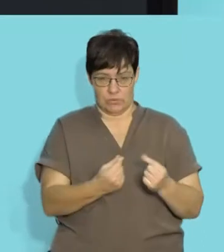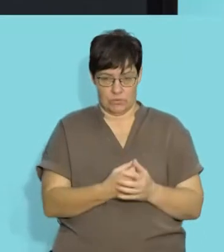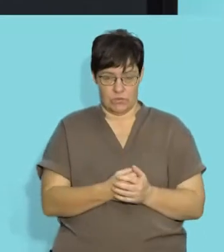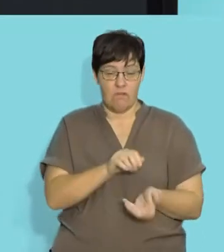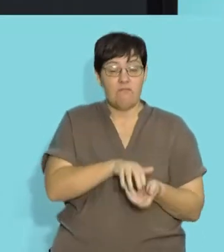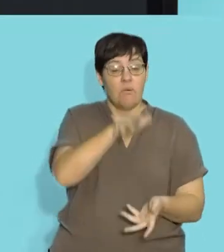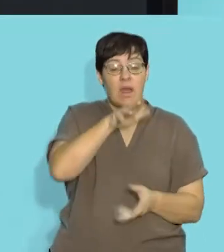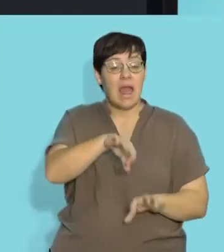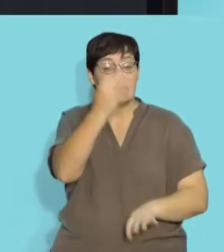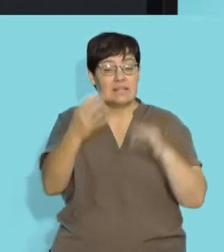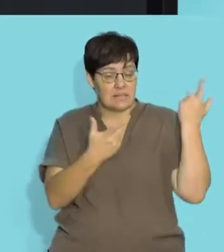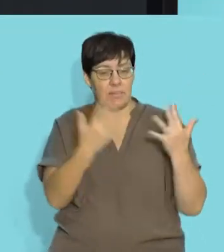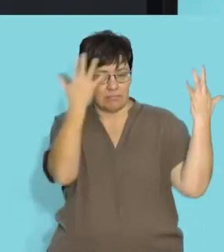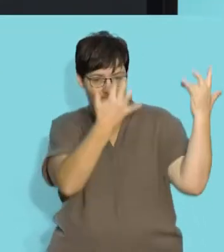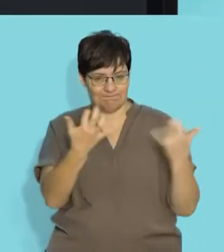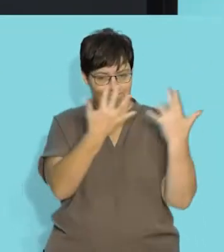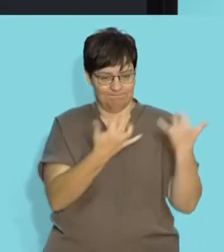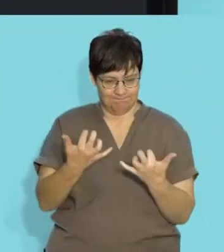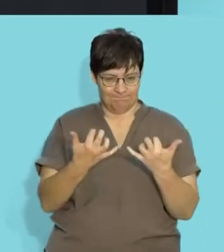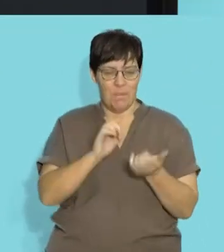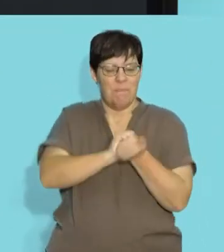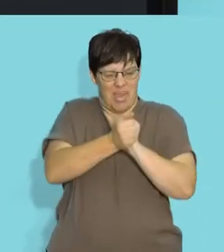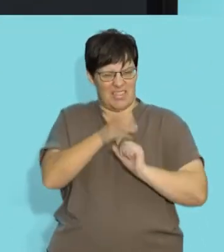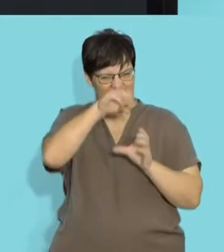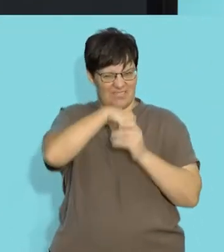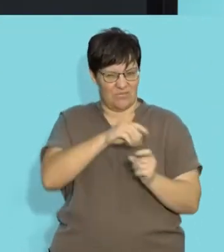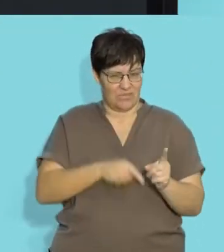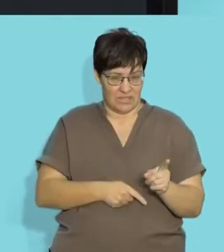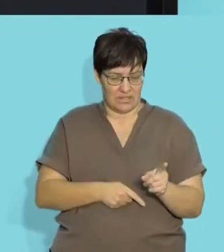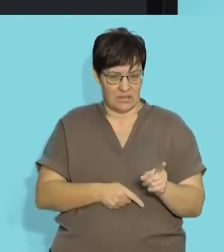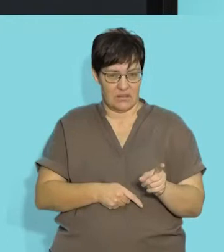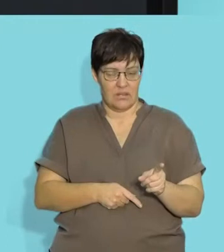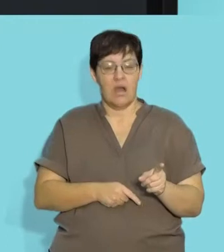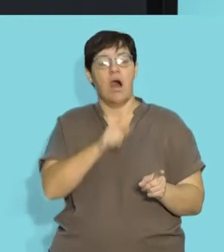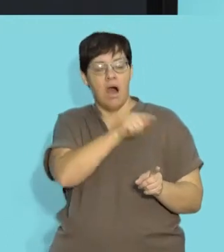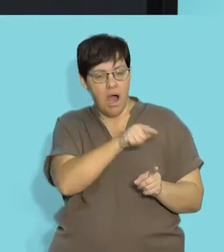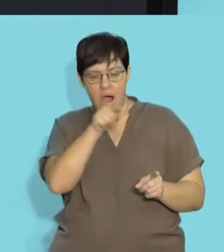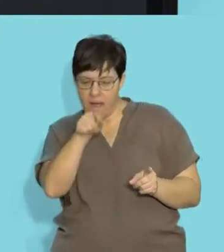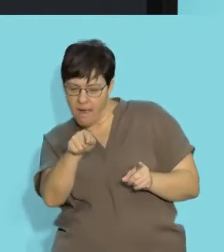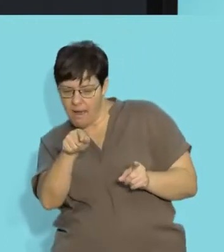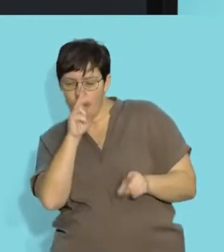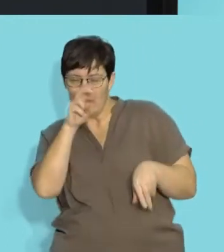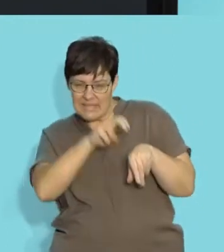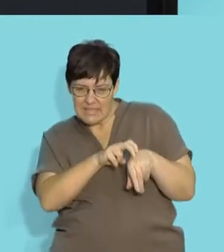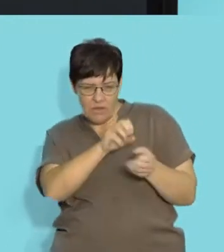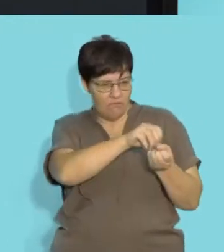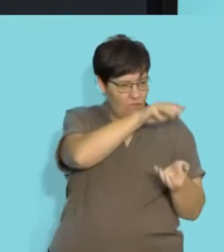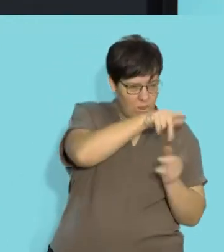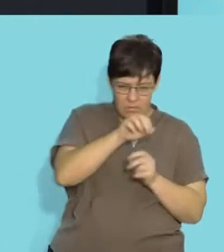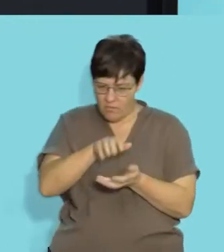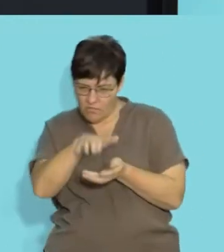the volumetric analysis, that involves the calculation, you know, the maths part of it. We need those actual volumes to